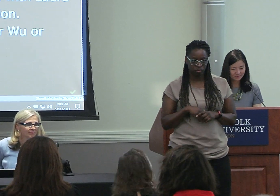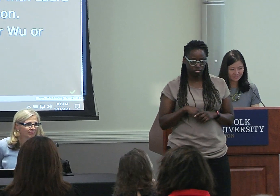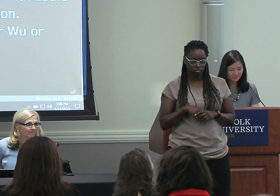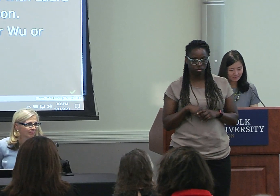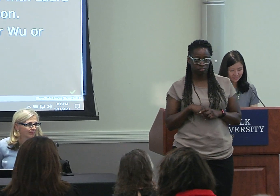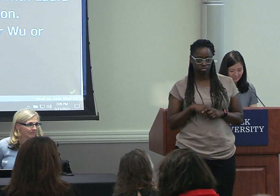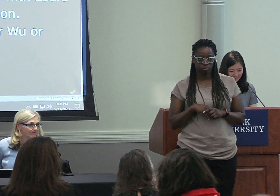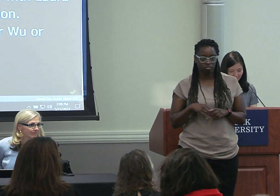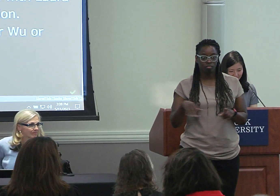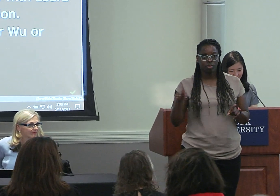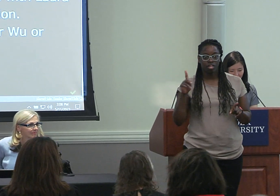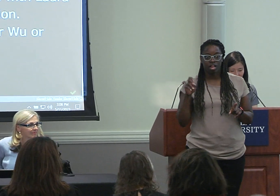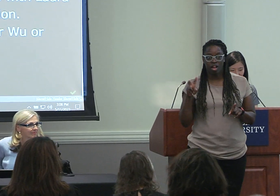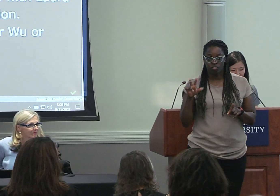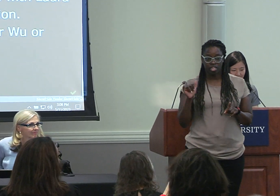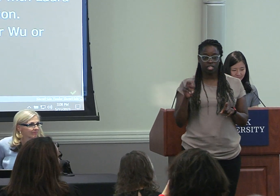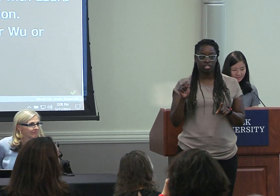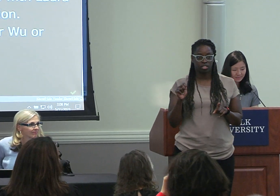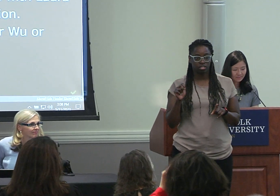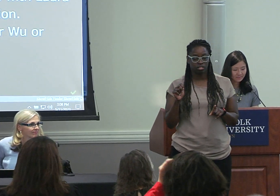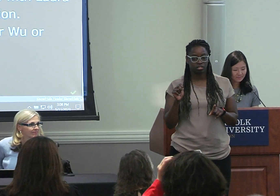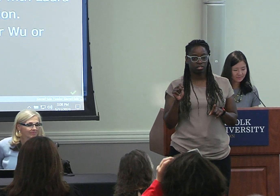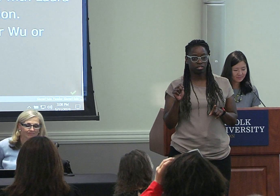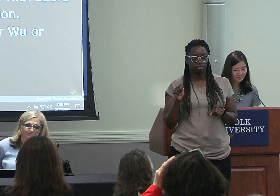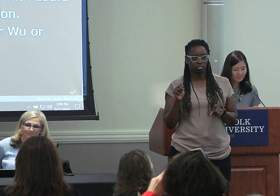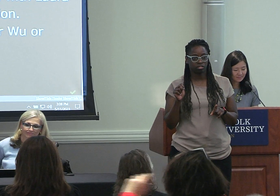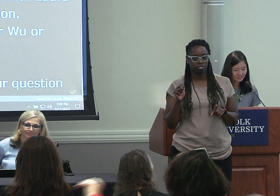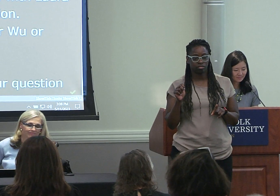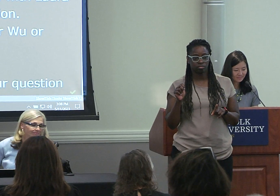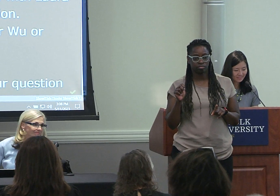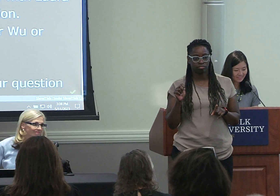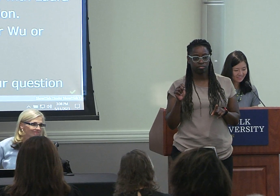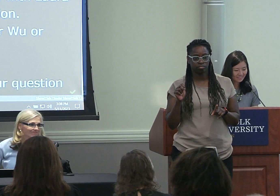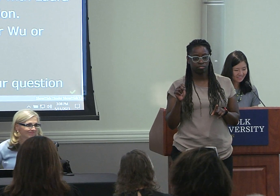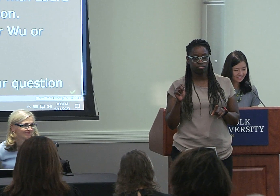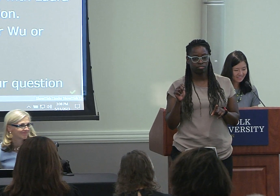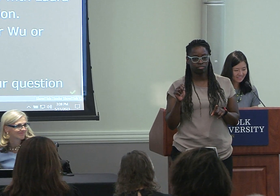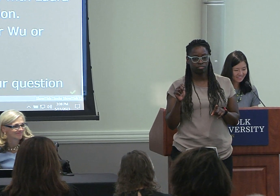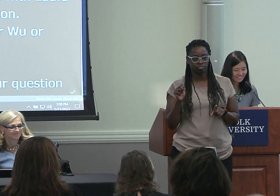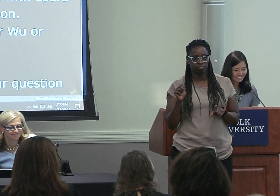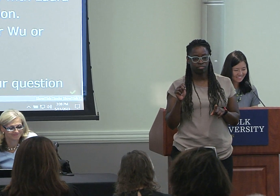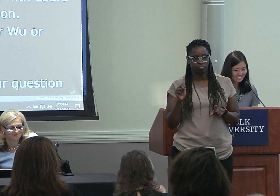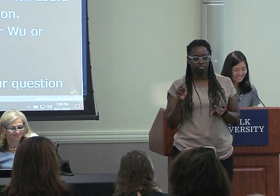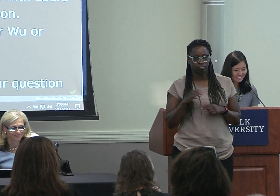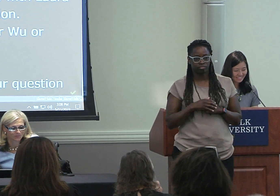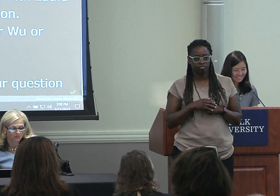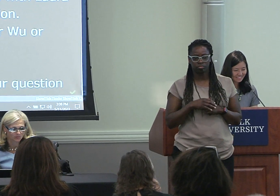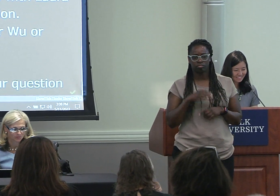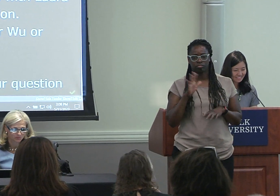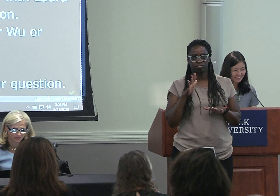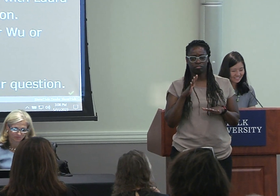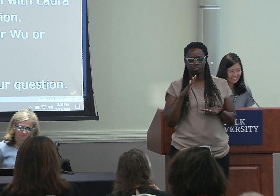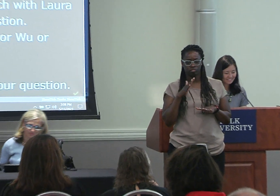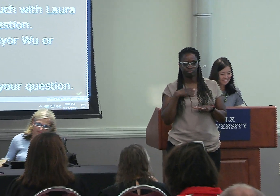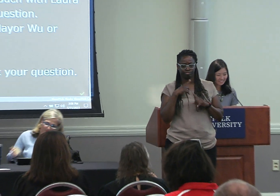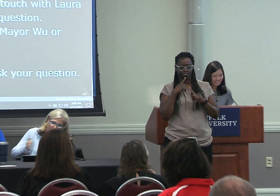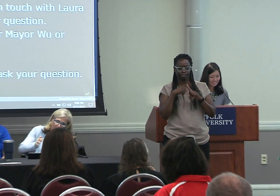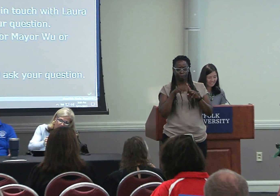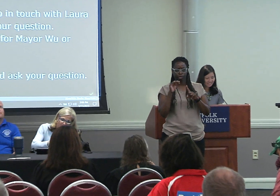ask your question. Oh, wait, that was me. Hold on, Kevin.